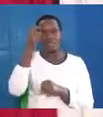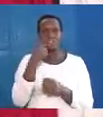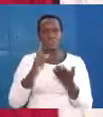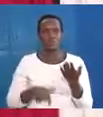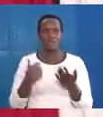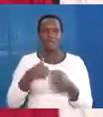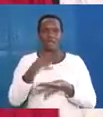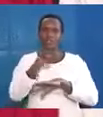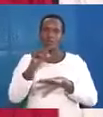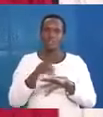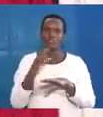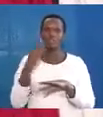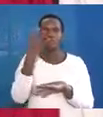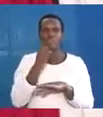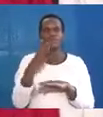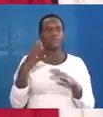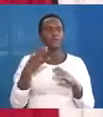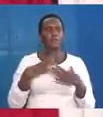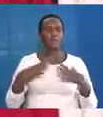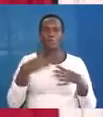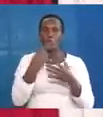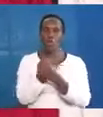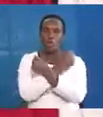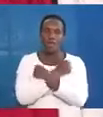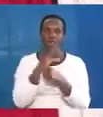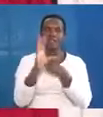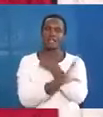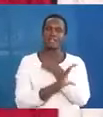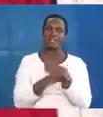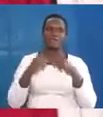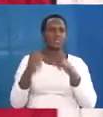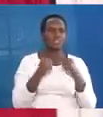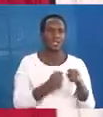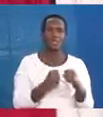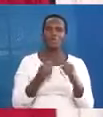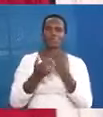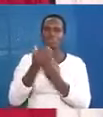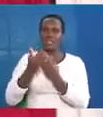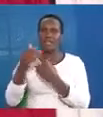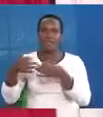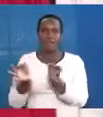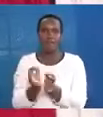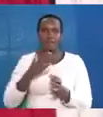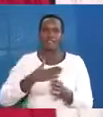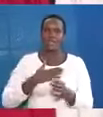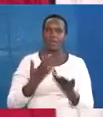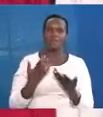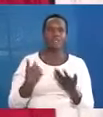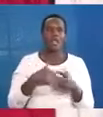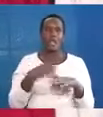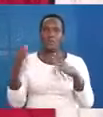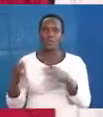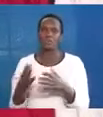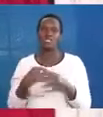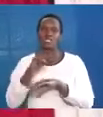citizens, striving for the betterment of our families, our communities, and our